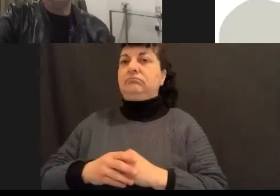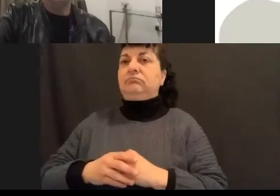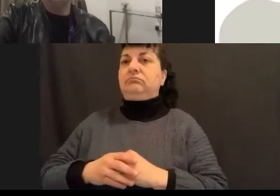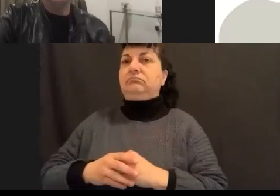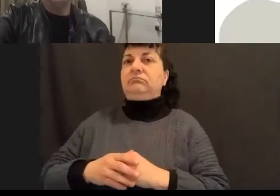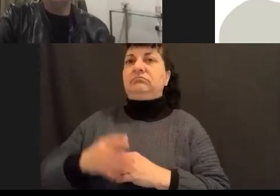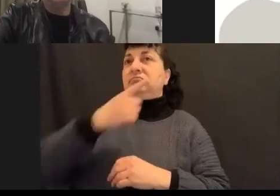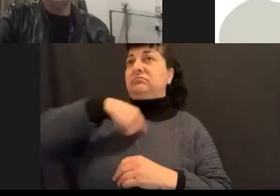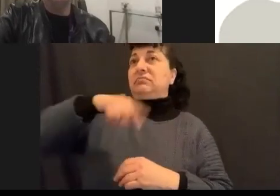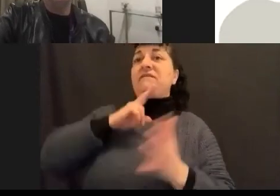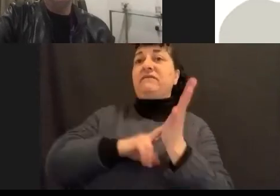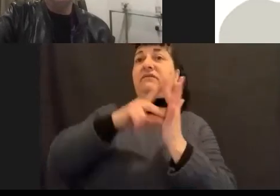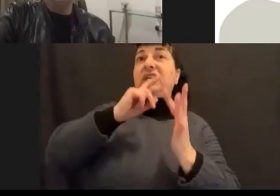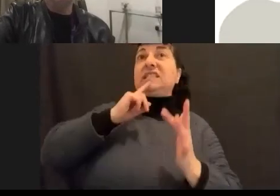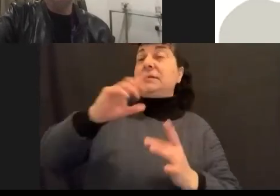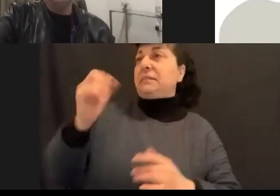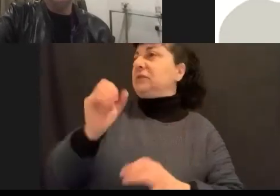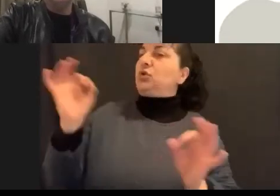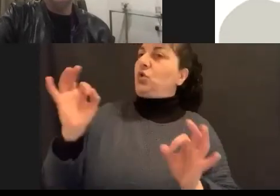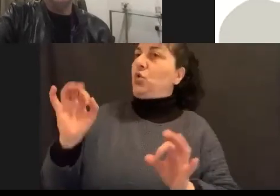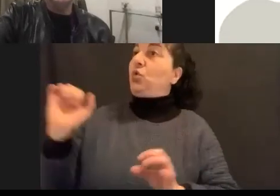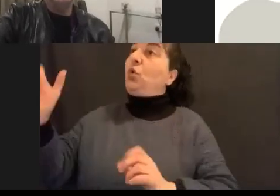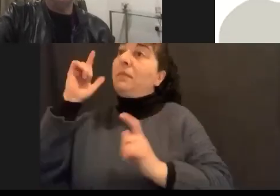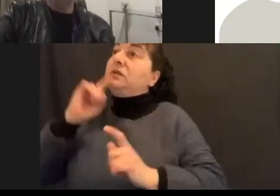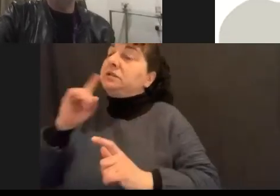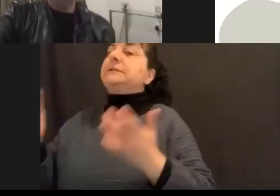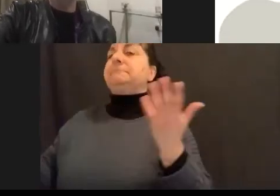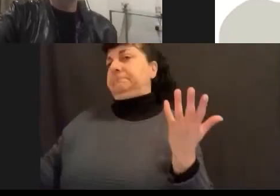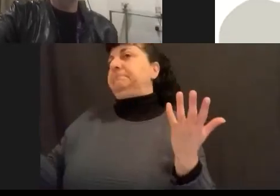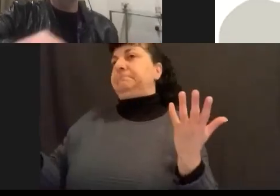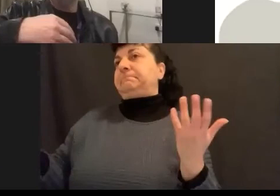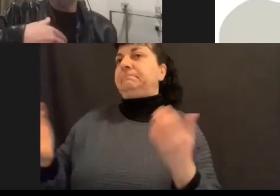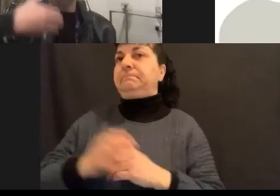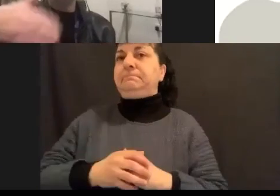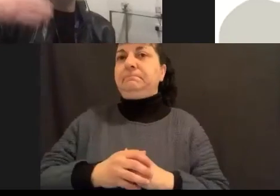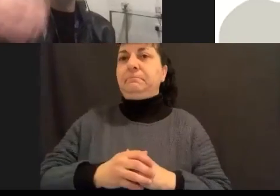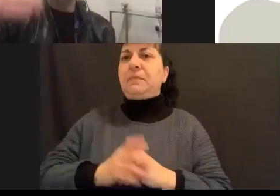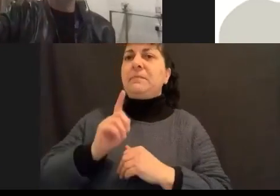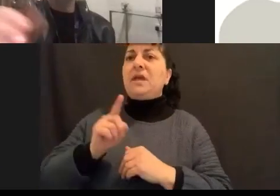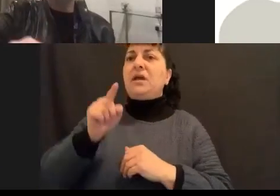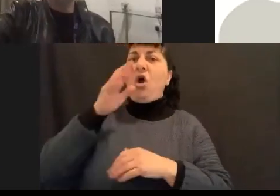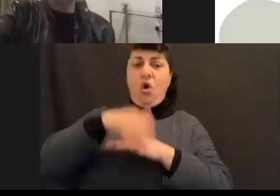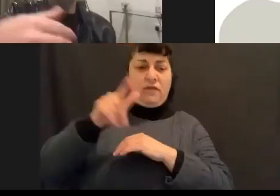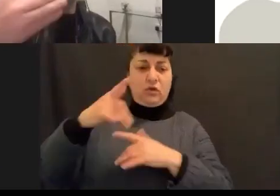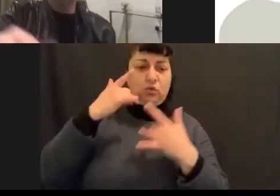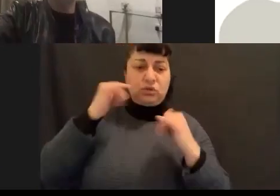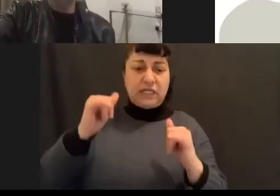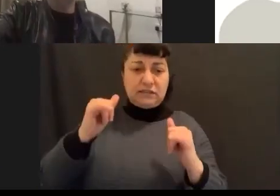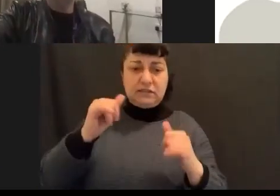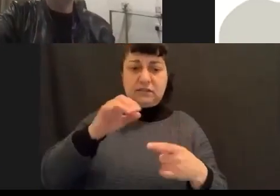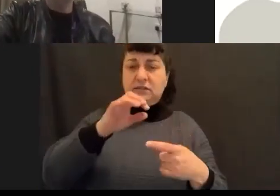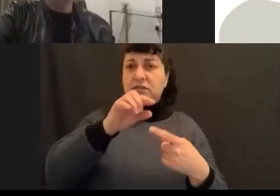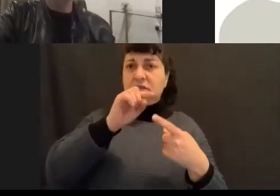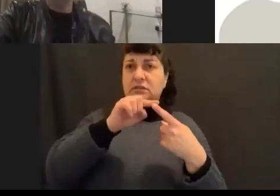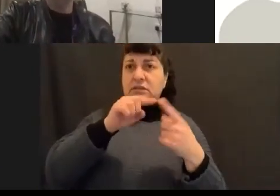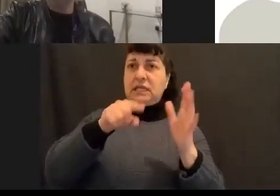unit to show anybody that. Now, with respect to your own test result, you're free to do what you want with your own business. So you can show someone your